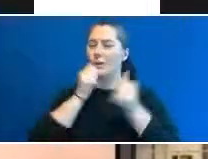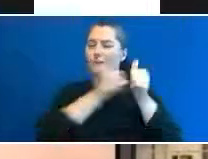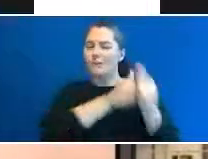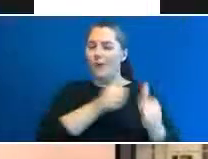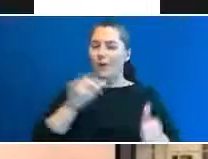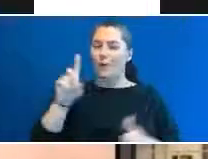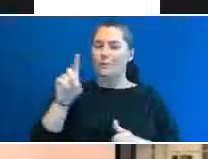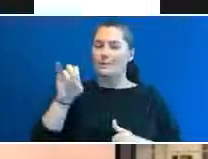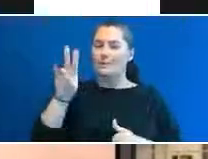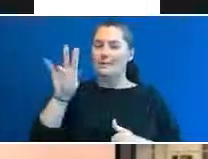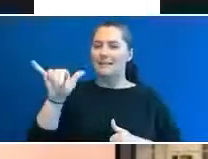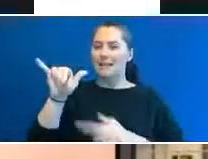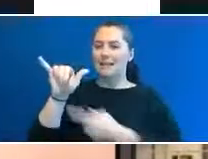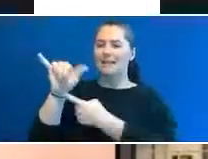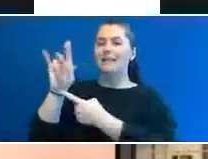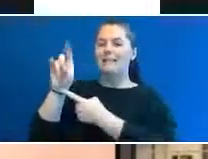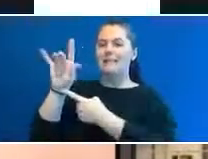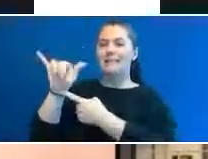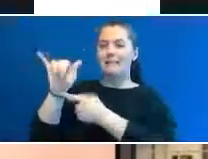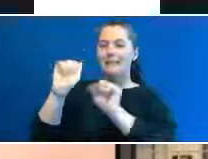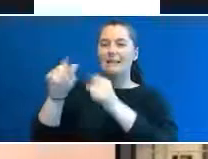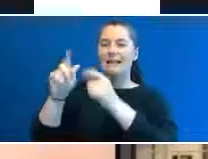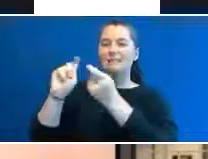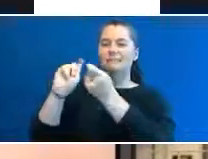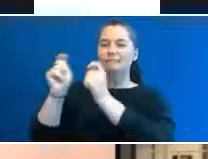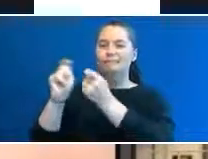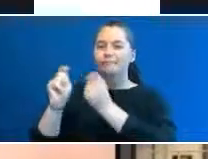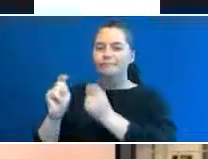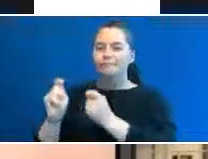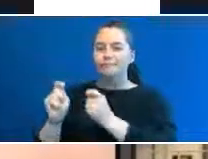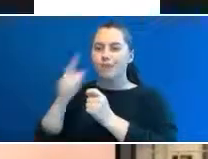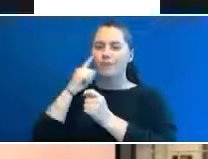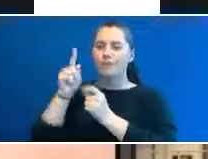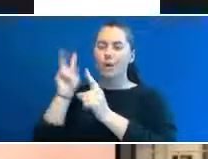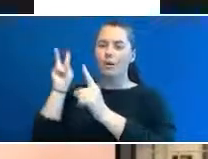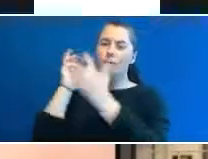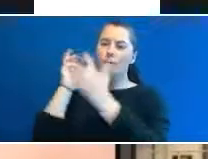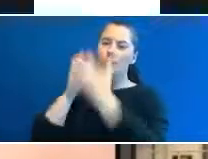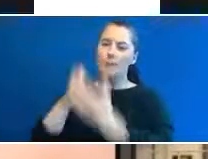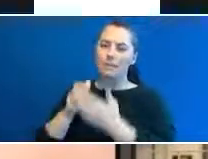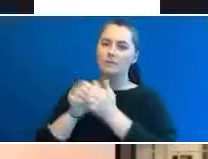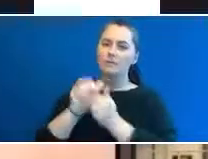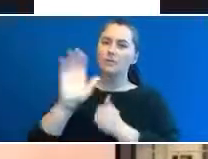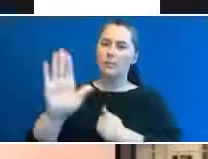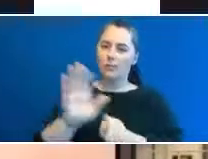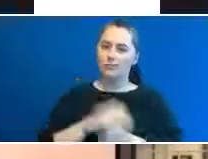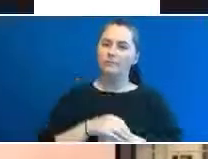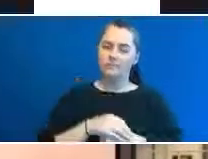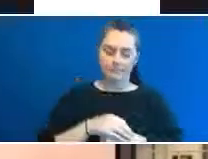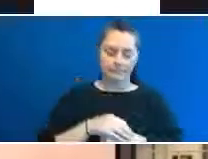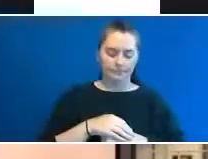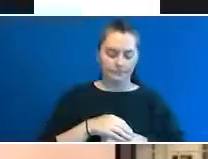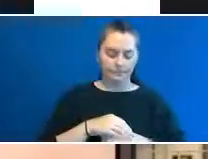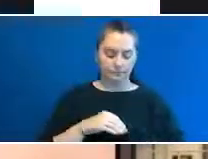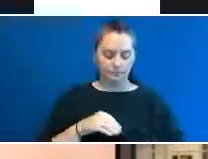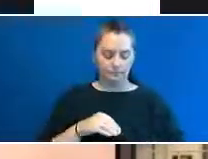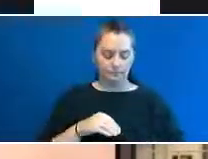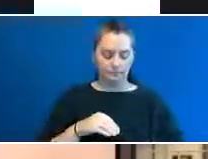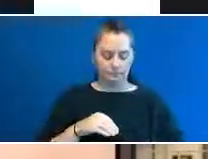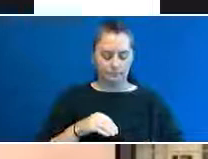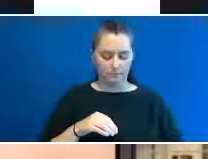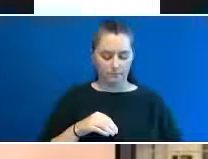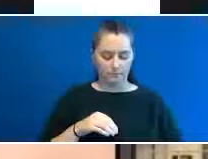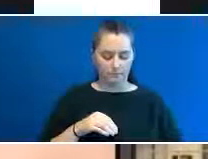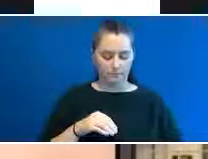DIVVY's be able to be customized to how each of your orgs are set up. Okay, so second place, the first piece was just that restricted